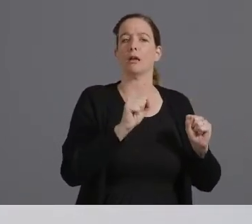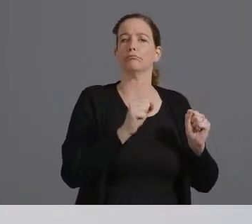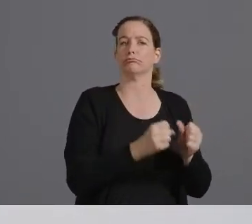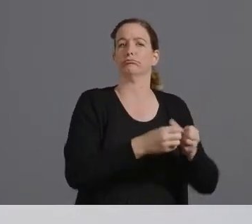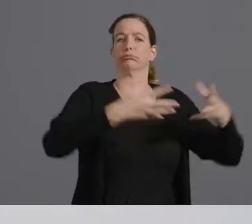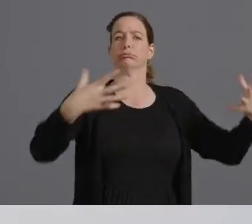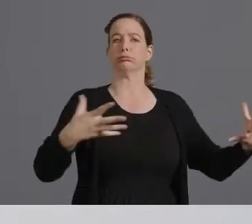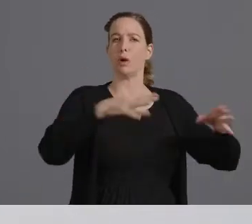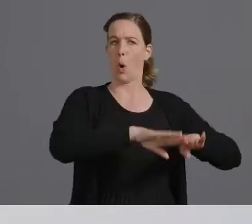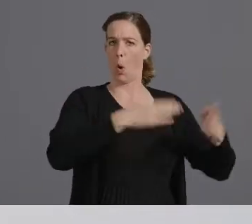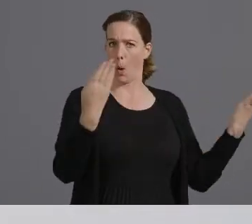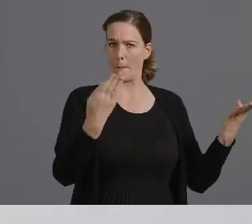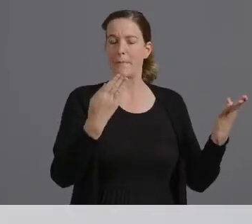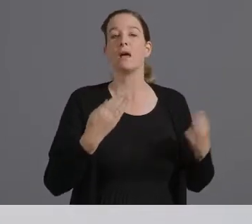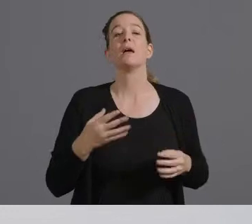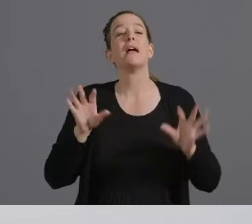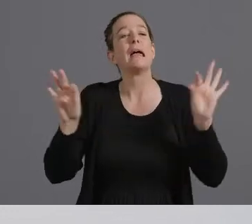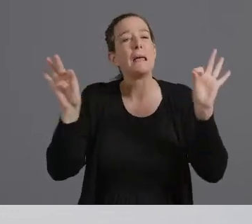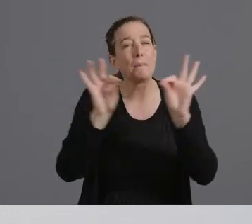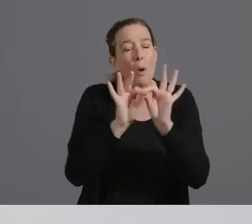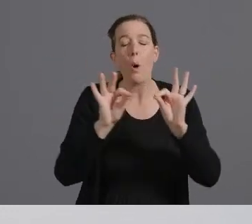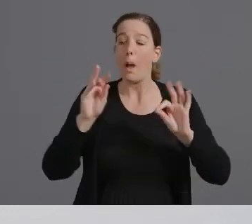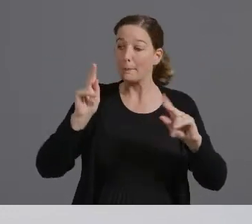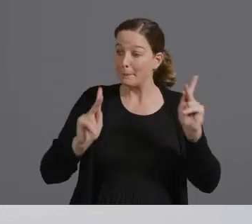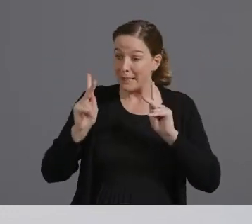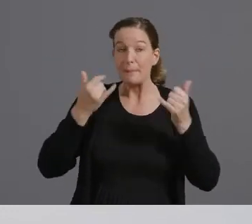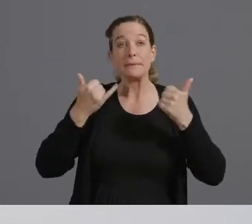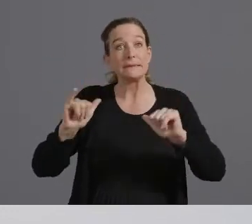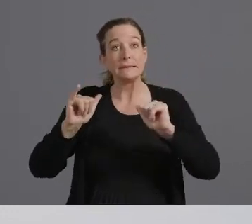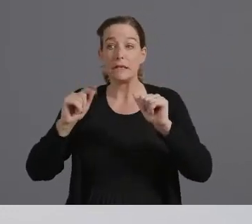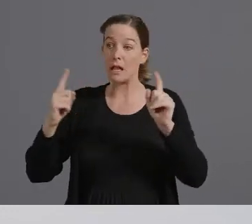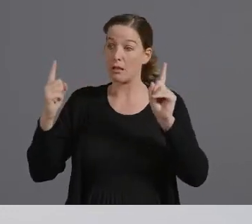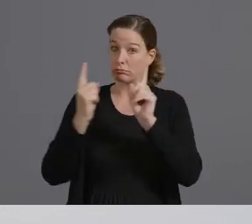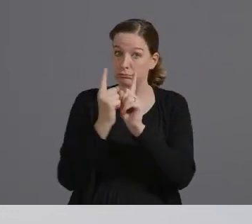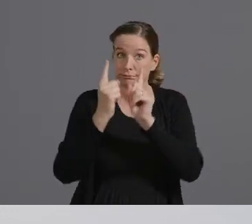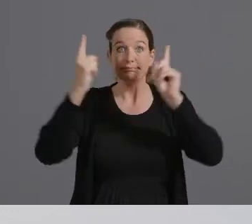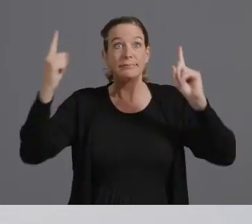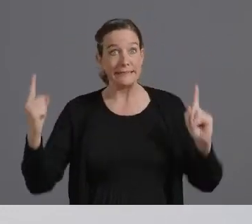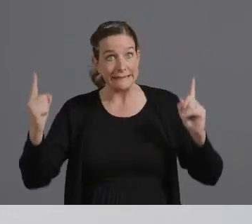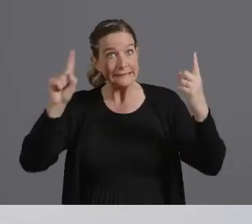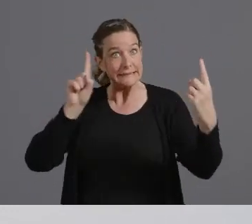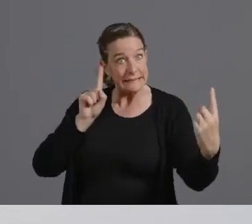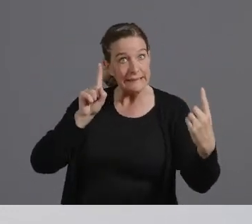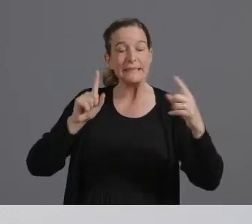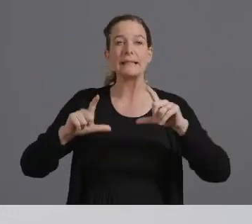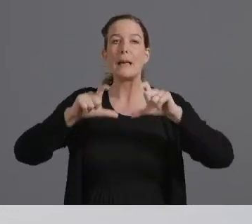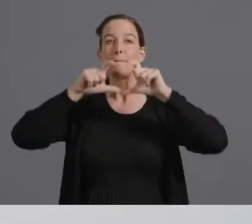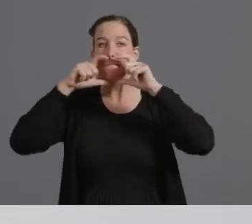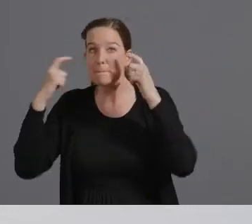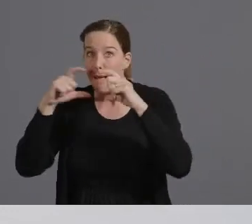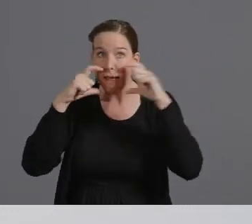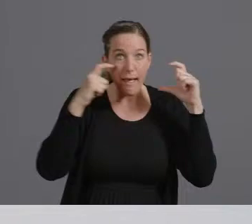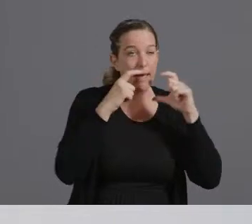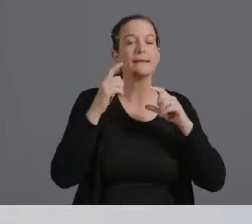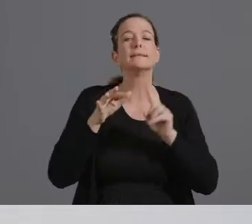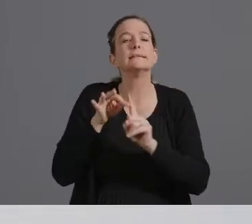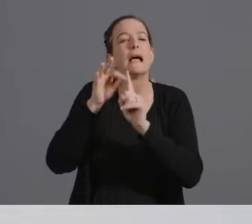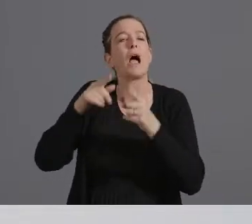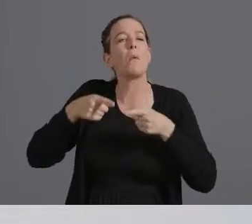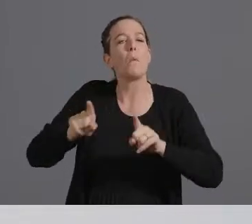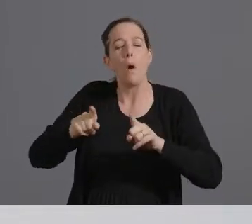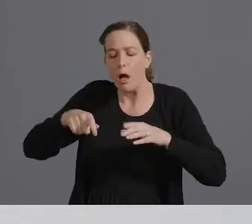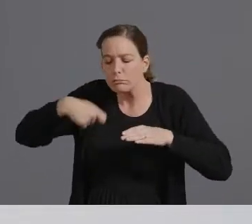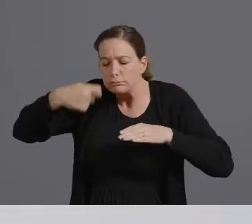staying distanced and wearing masks at all times, except when actively eating or drinking, we felt with the